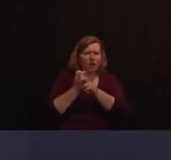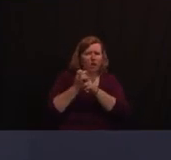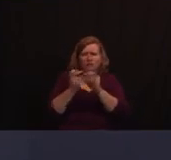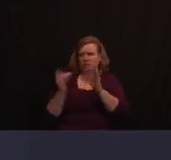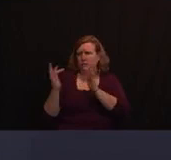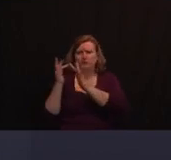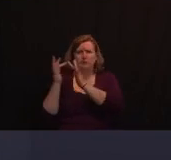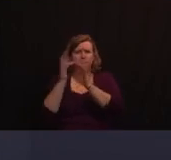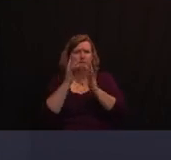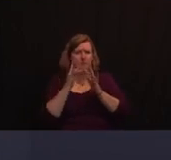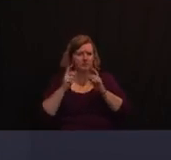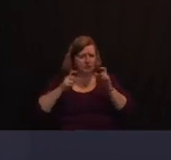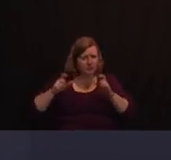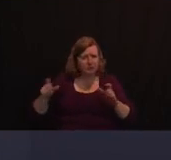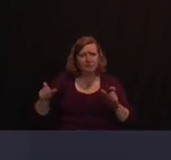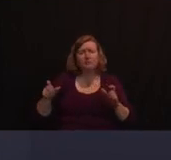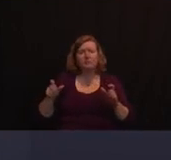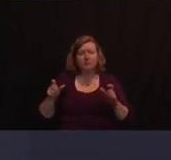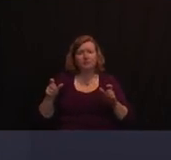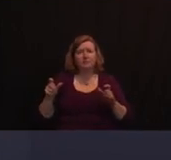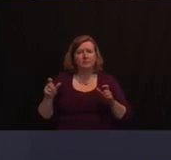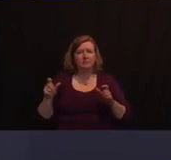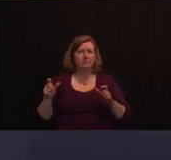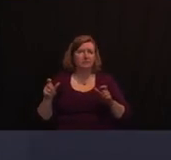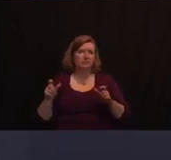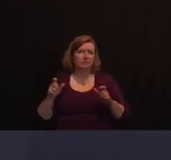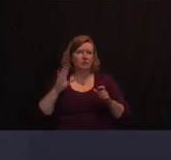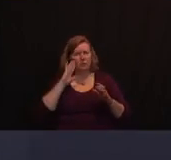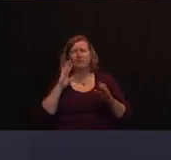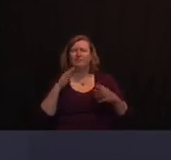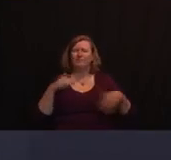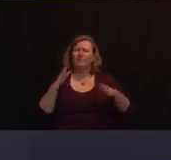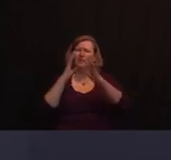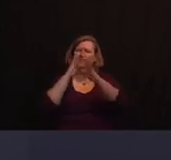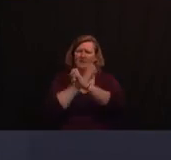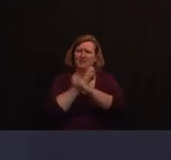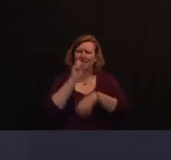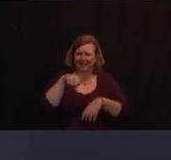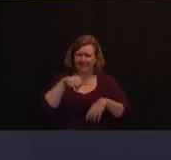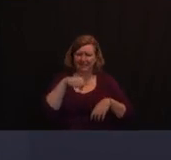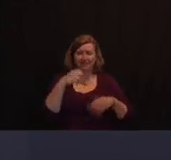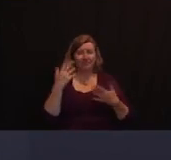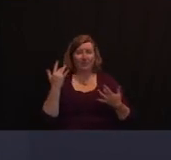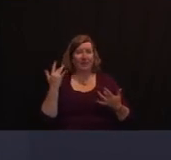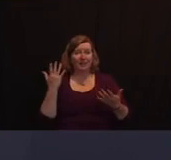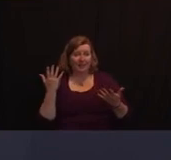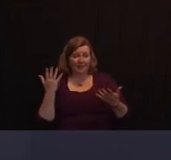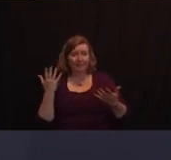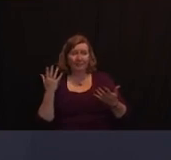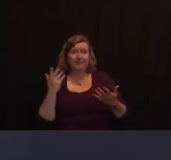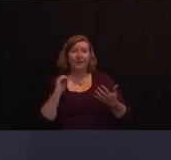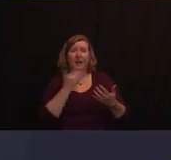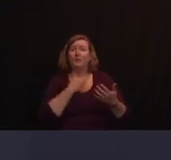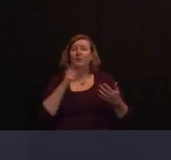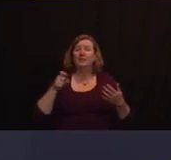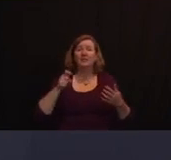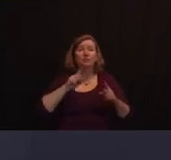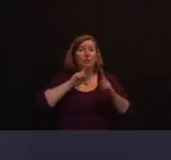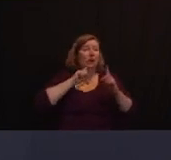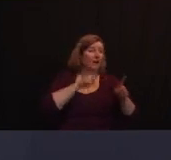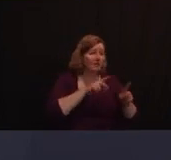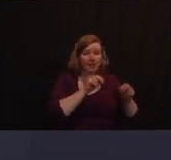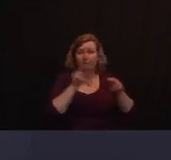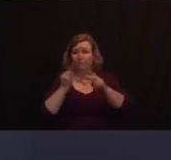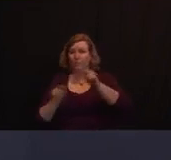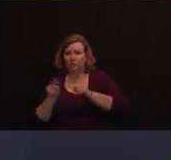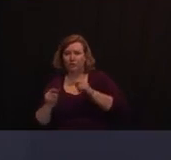populations. It will be somewhat complex because of the reporting and monitoring and follow-up for the second dose.